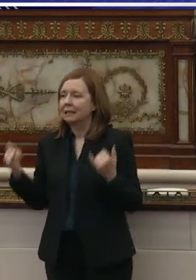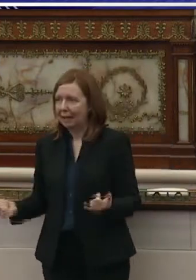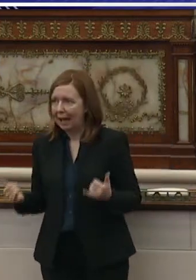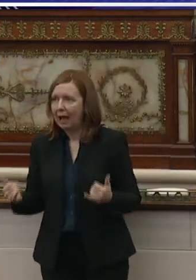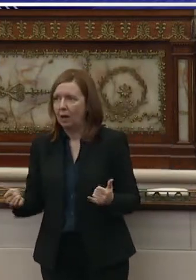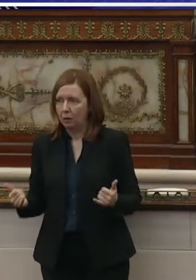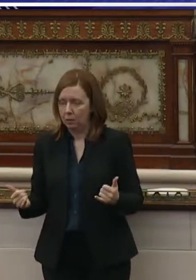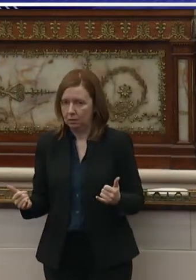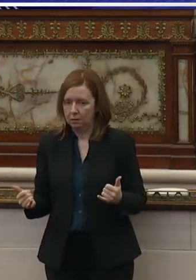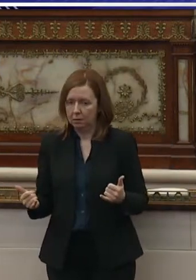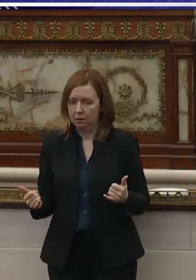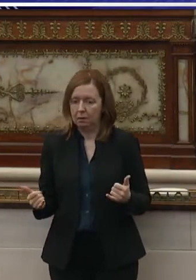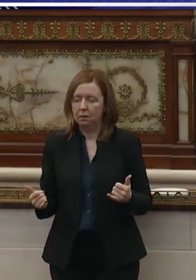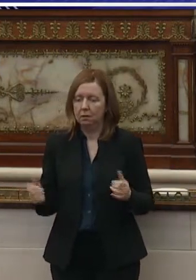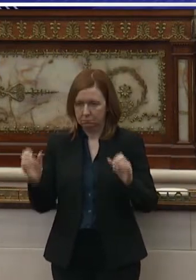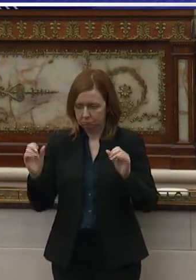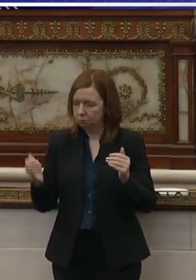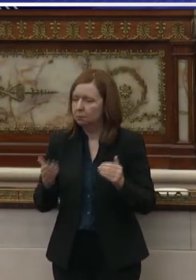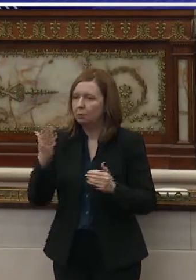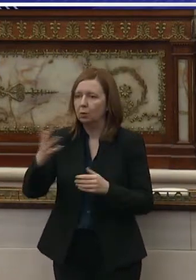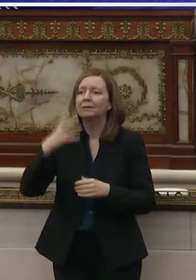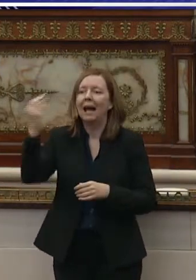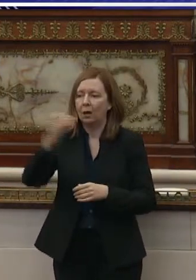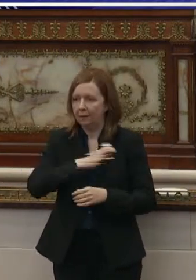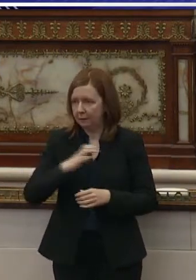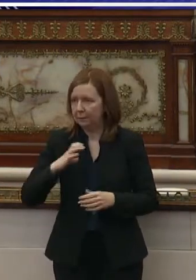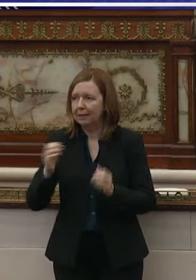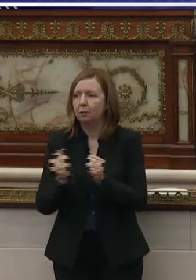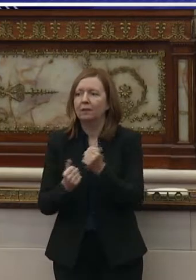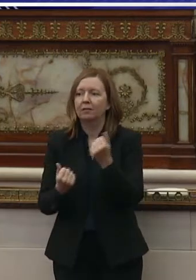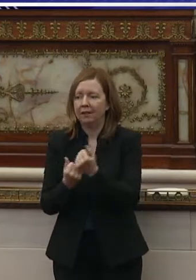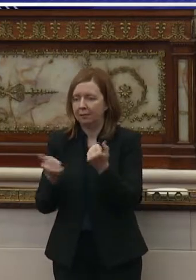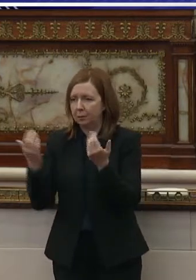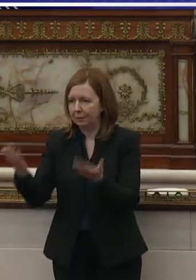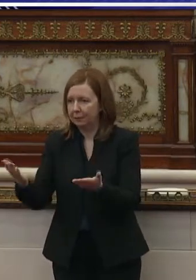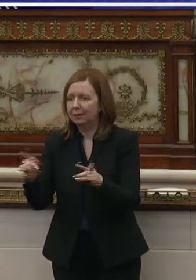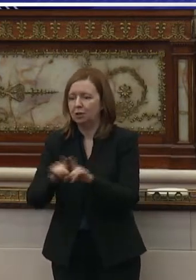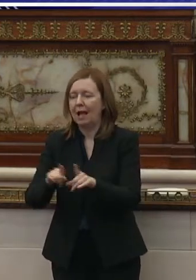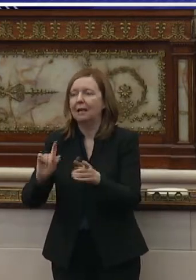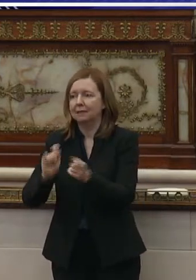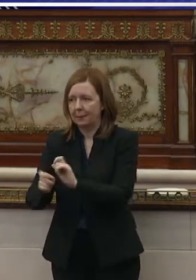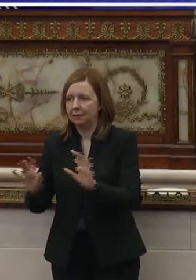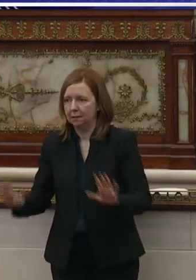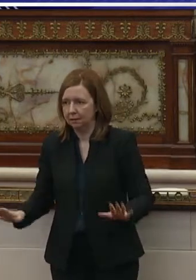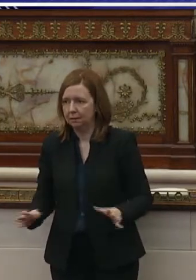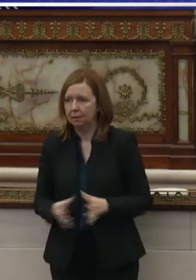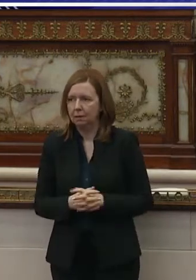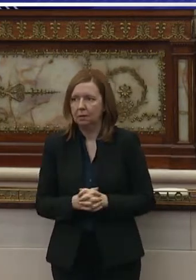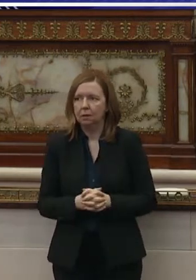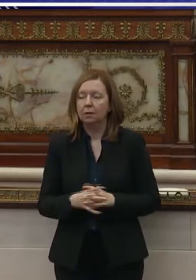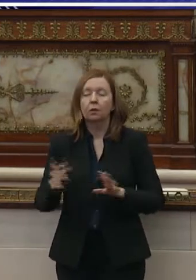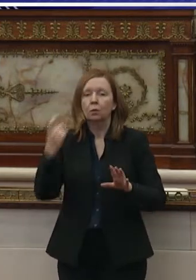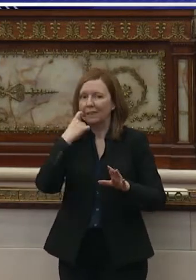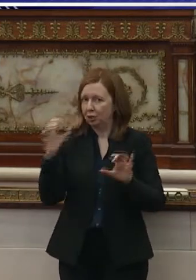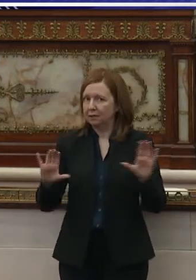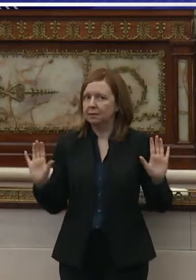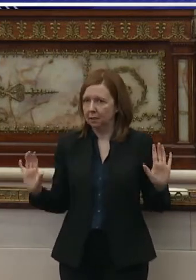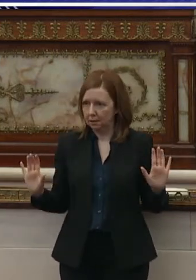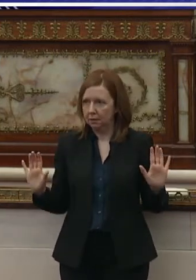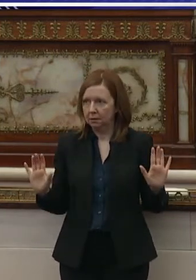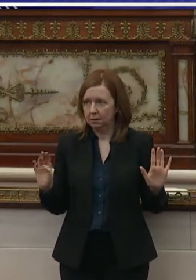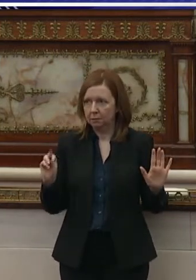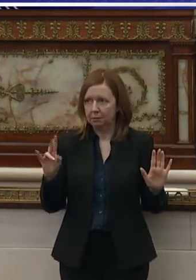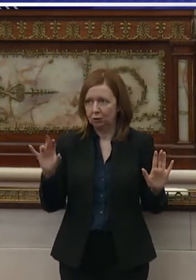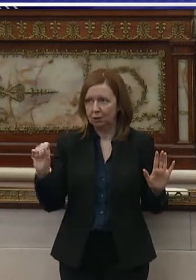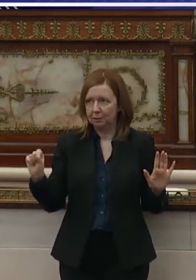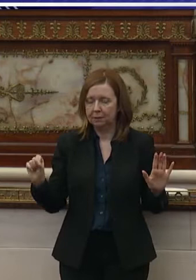right to be moved out of committee with a favorable recommendation as amended. Which we just did, Mr.